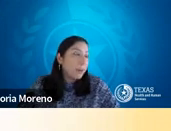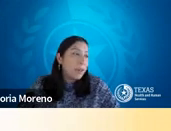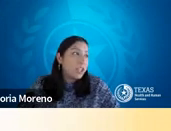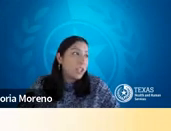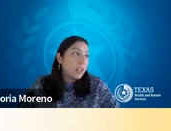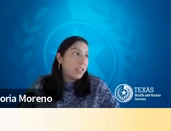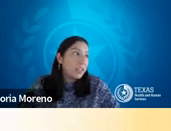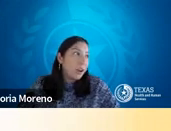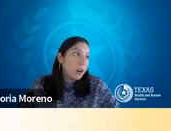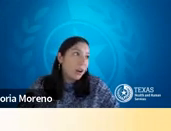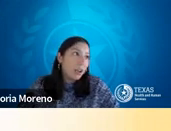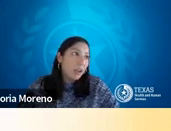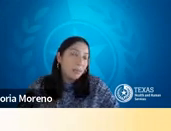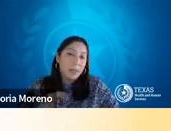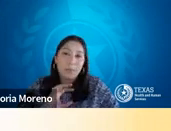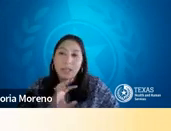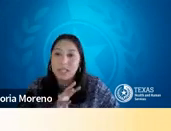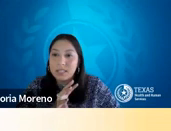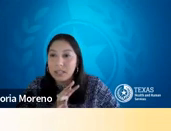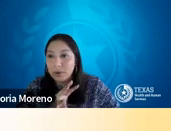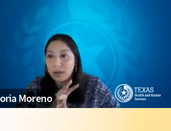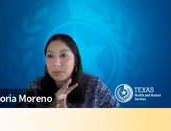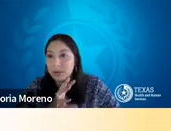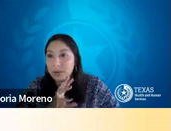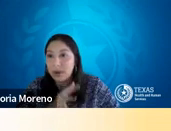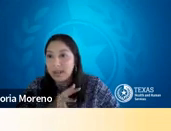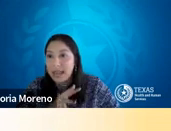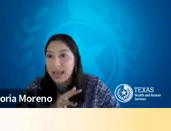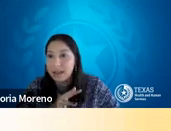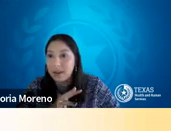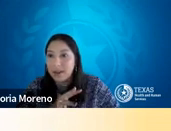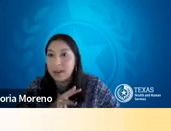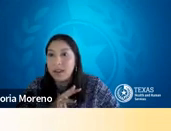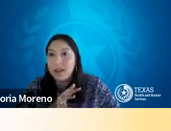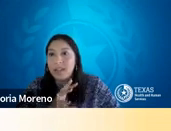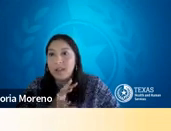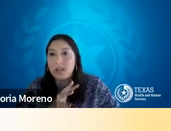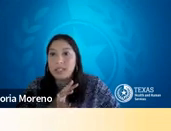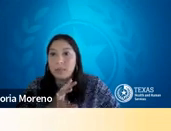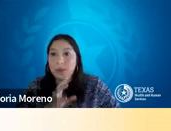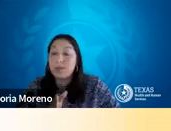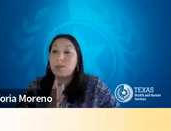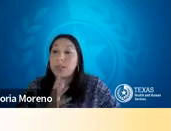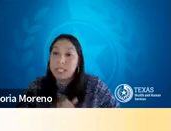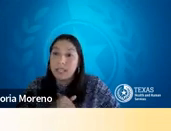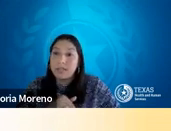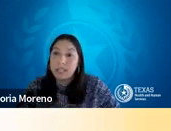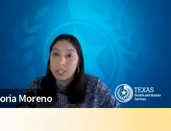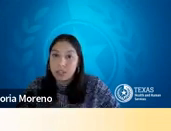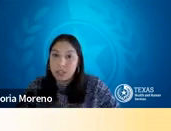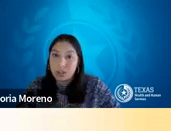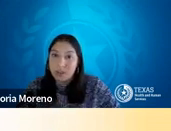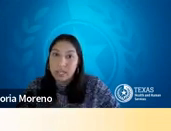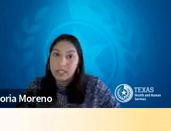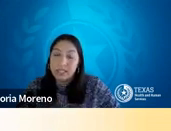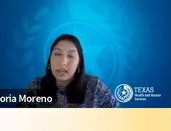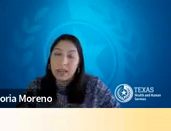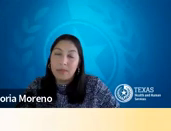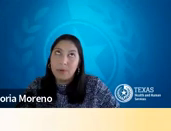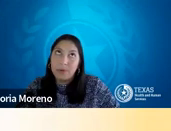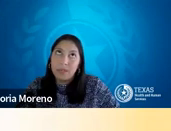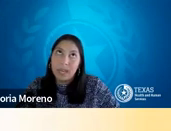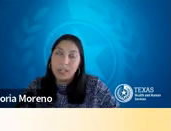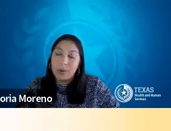as Gabrielle mentioned, these are some pre-existing programs that we already had in our unit, but received additional